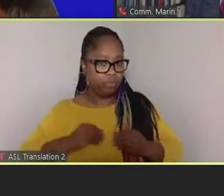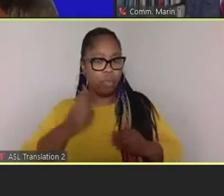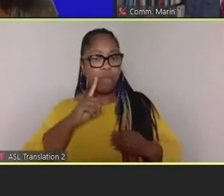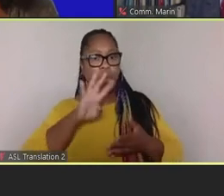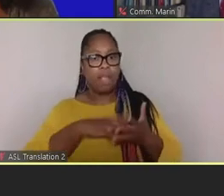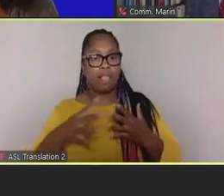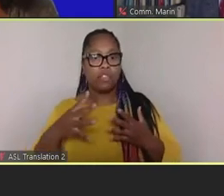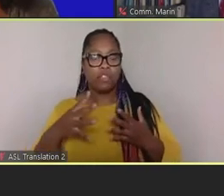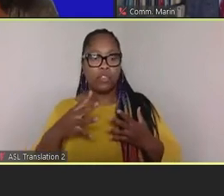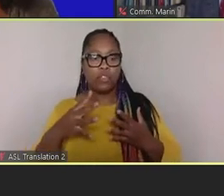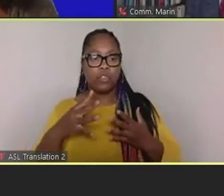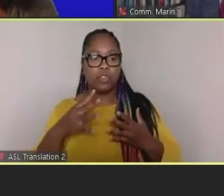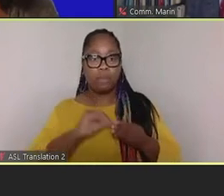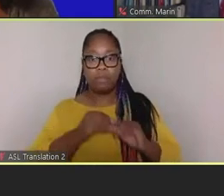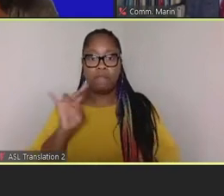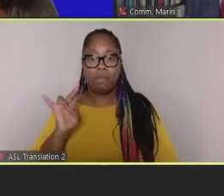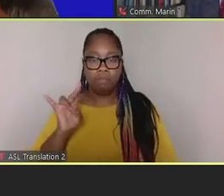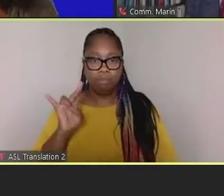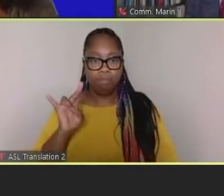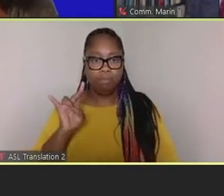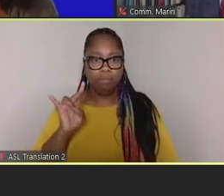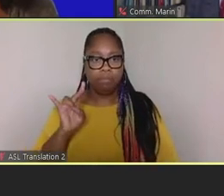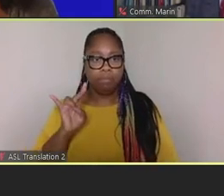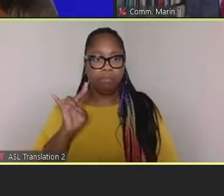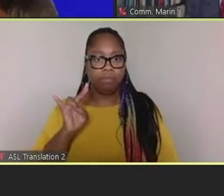calendar number 7.